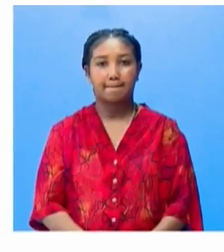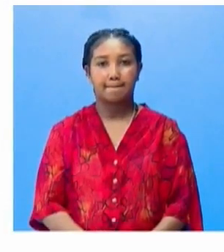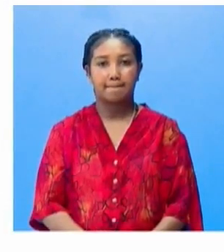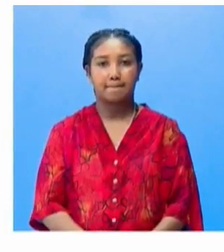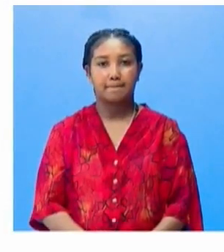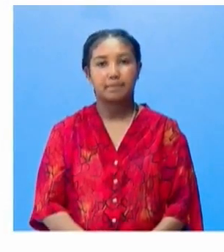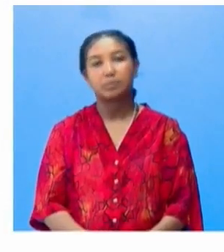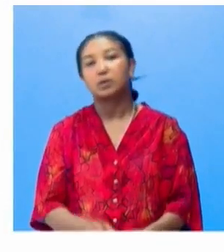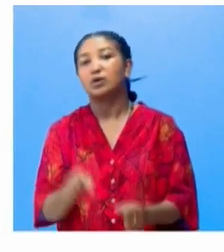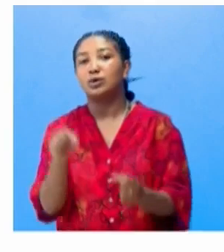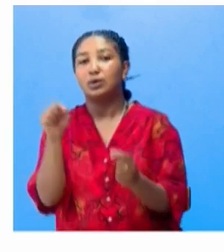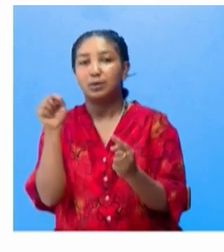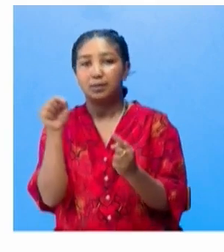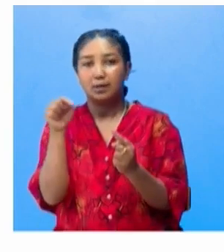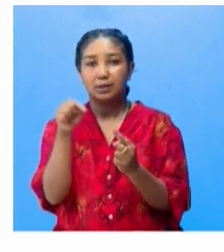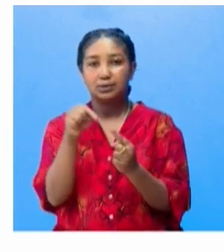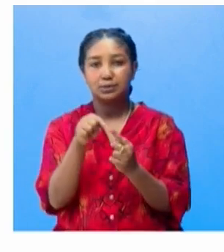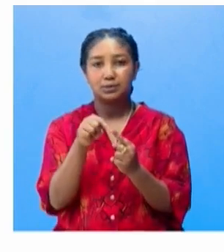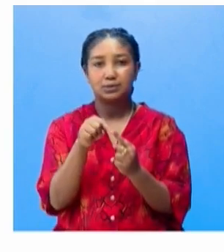to